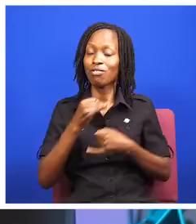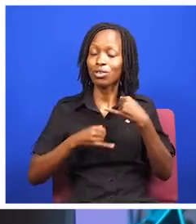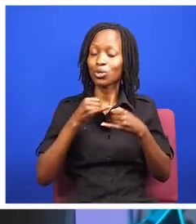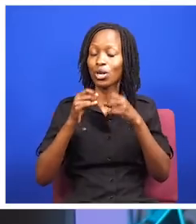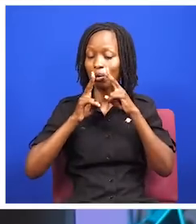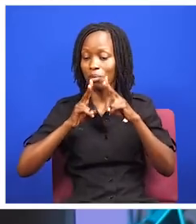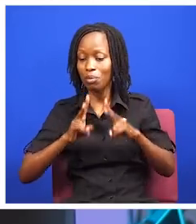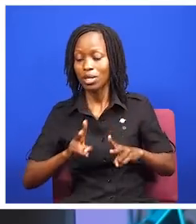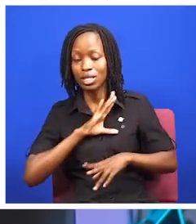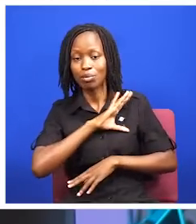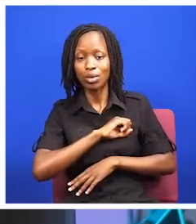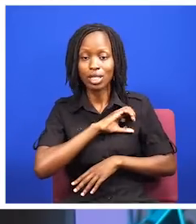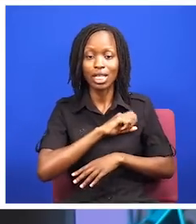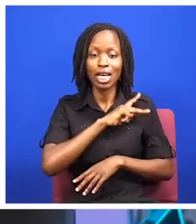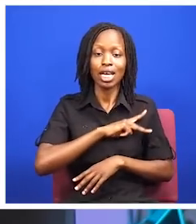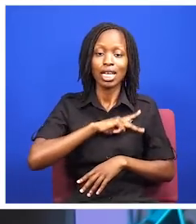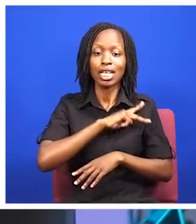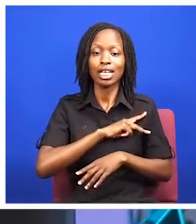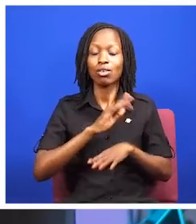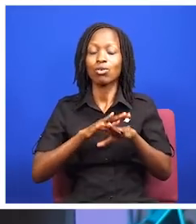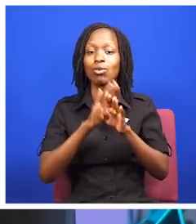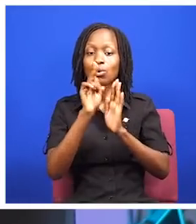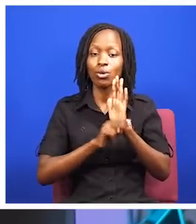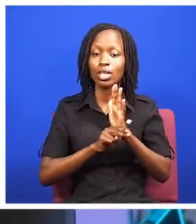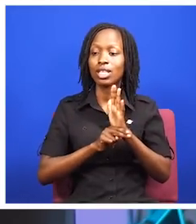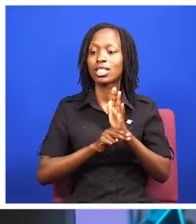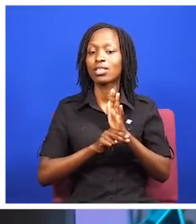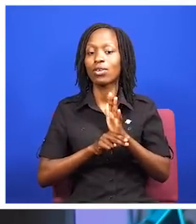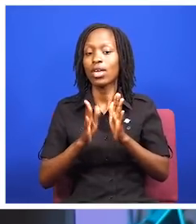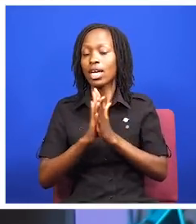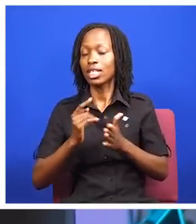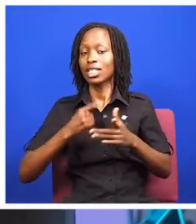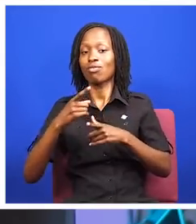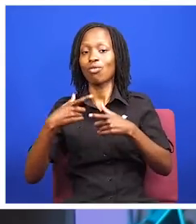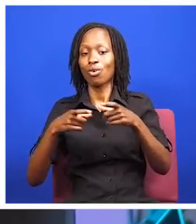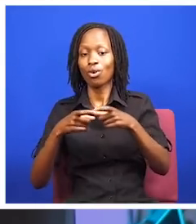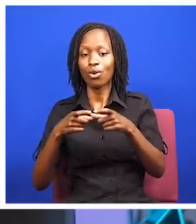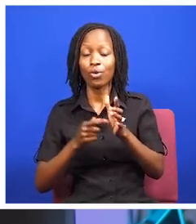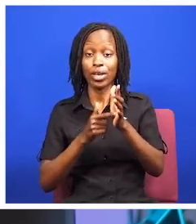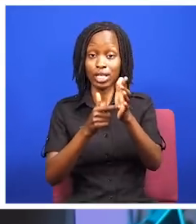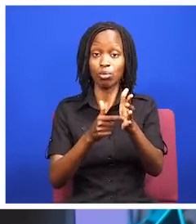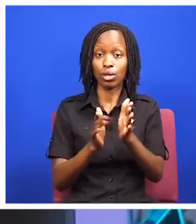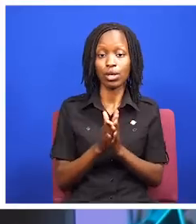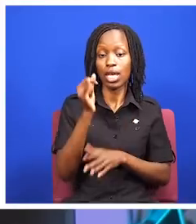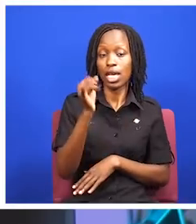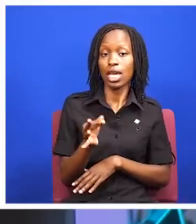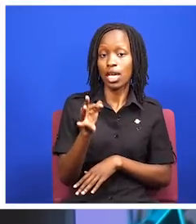joy, peace, forbearance, kindness, goodness, gentleness, and self-control. For